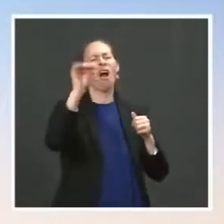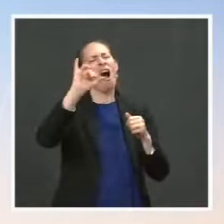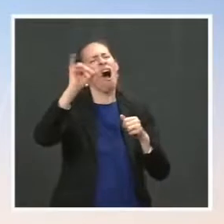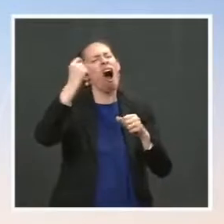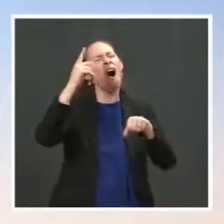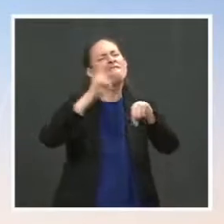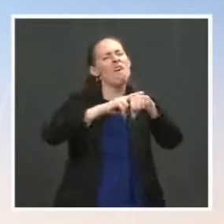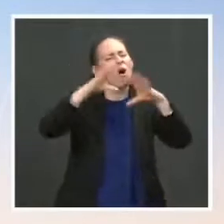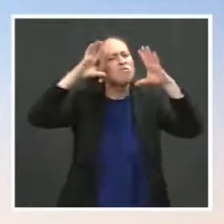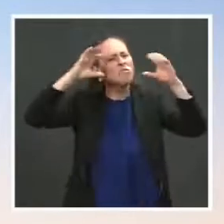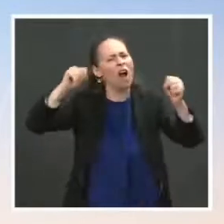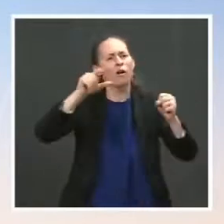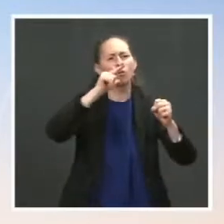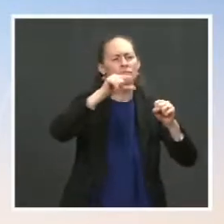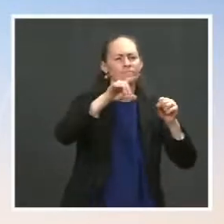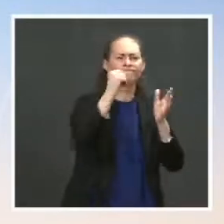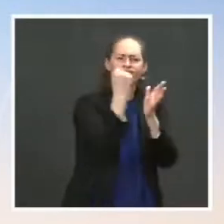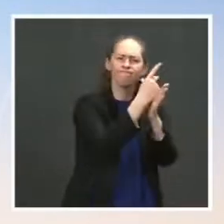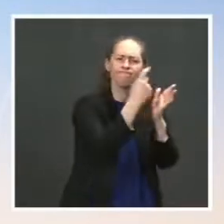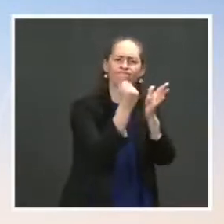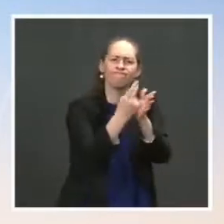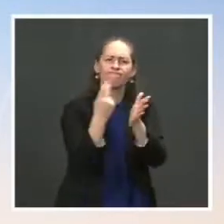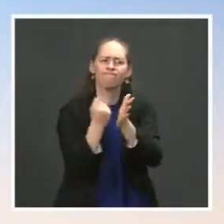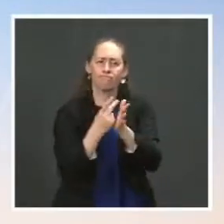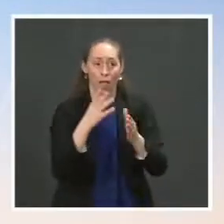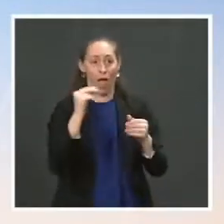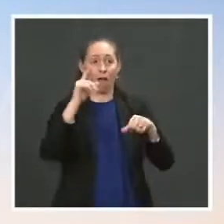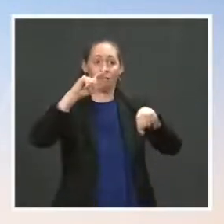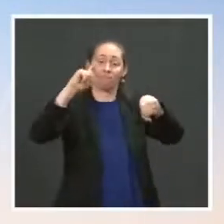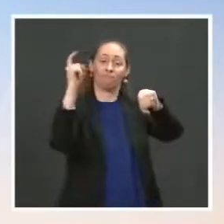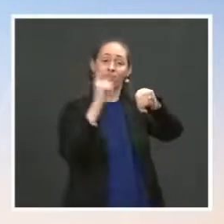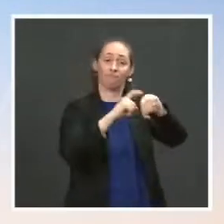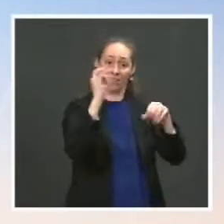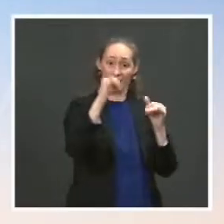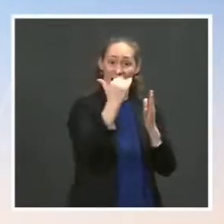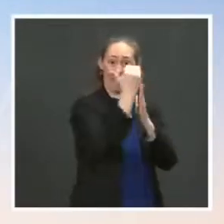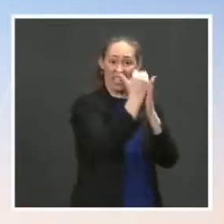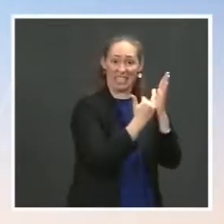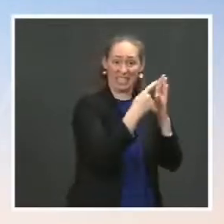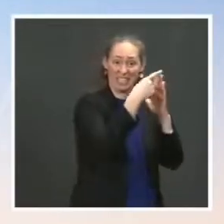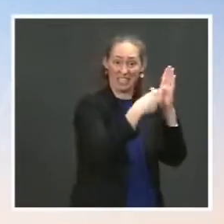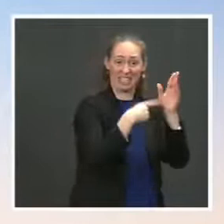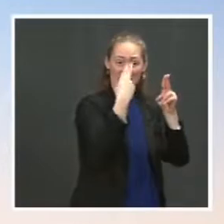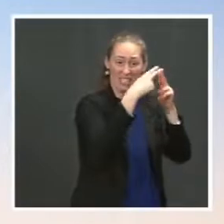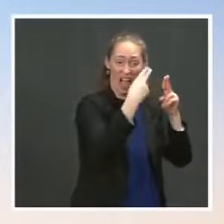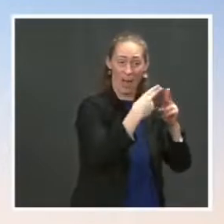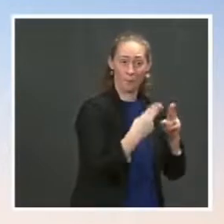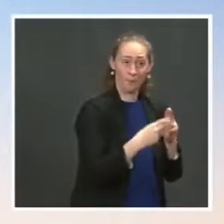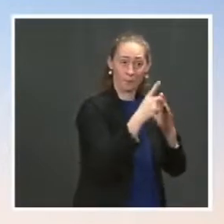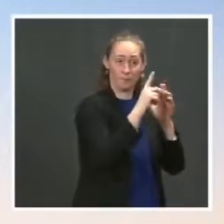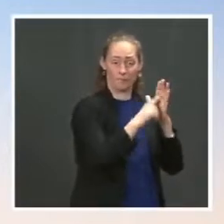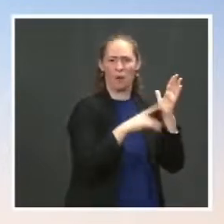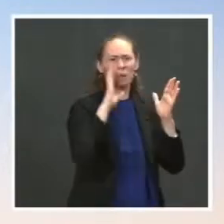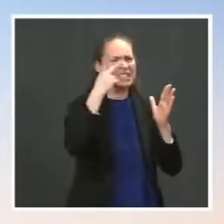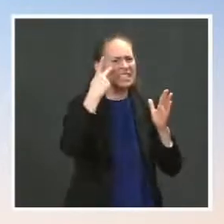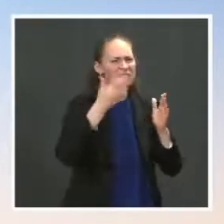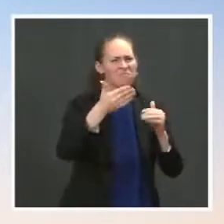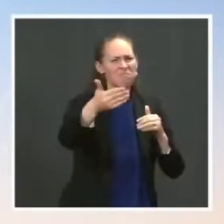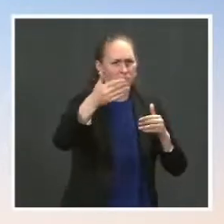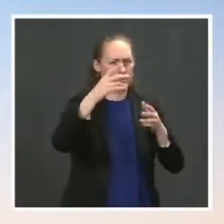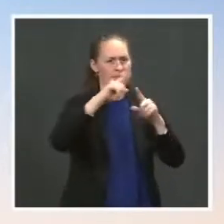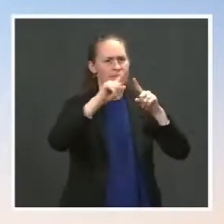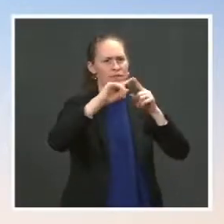just say that whenever we have the final list, this will be the first of what we envision, as you can see by his schedule next week, to be many meetings and many